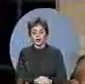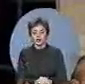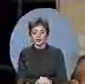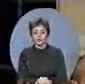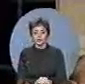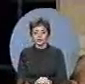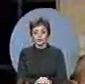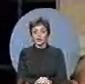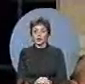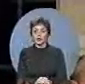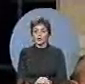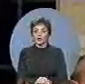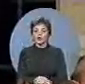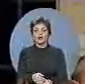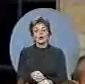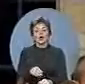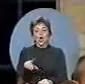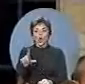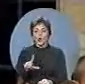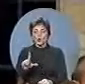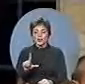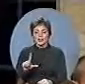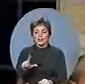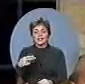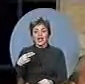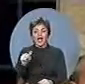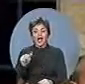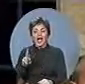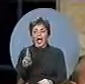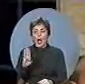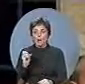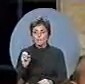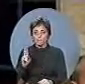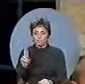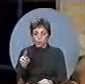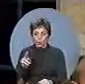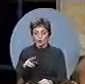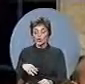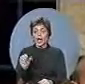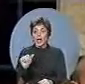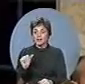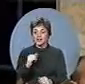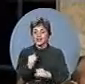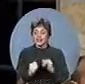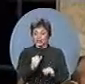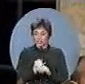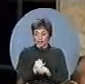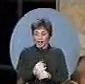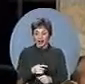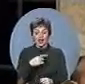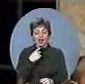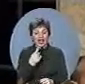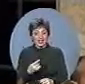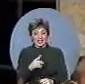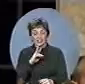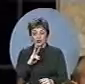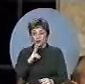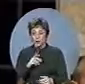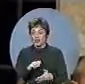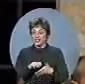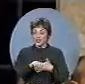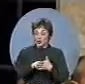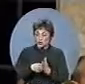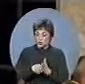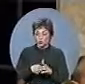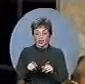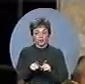Amnesty International, Louisa Bourg, says that extortion and prolonged detention without